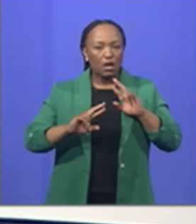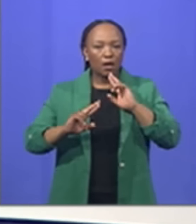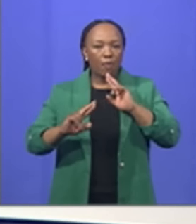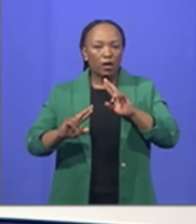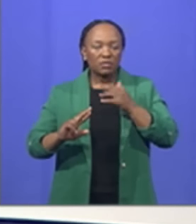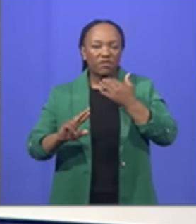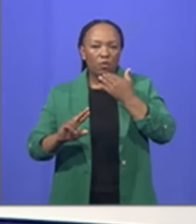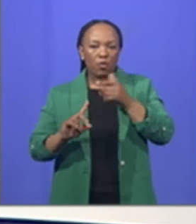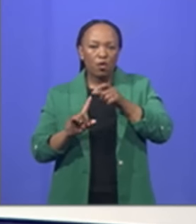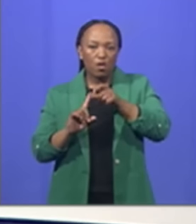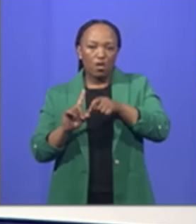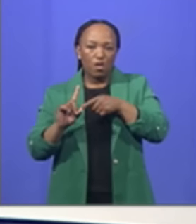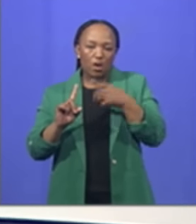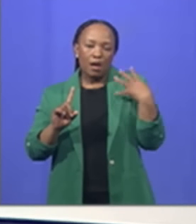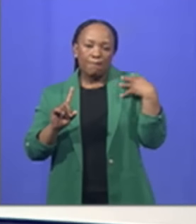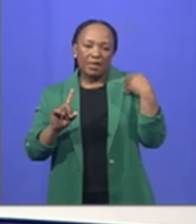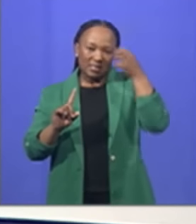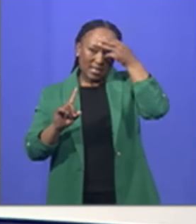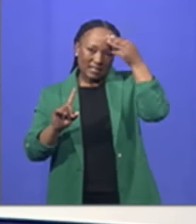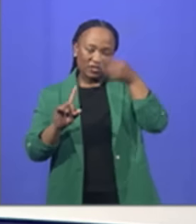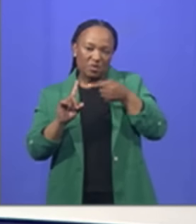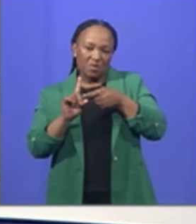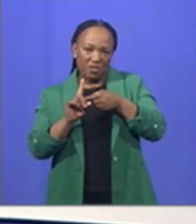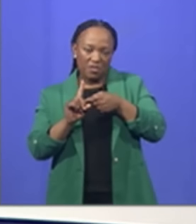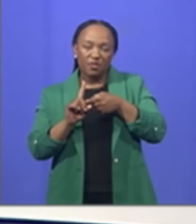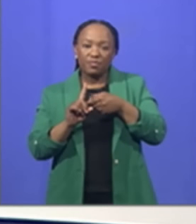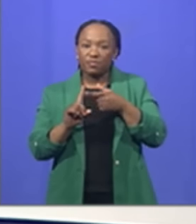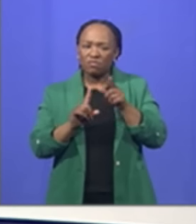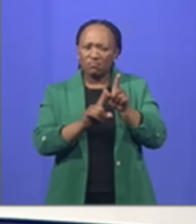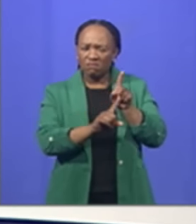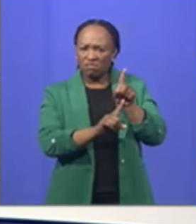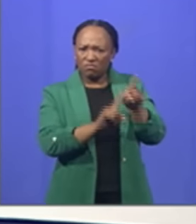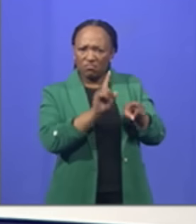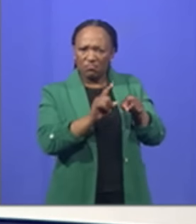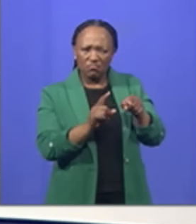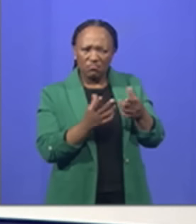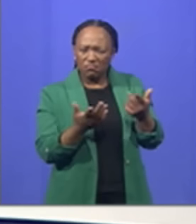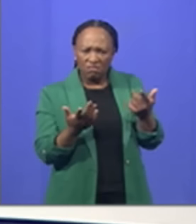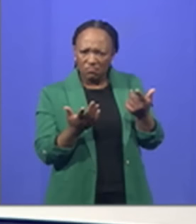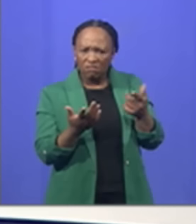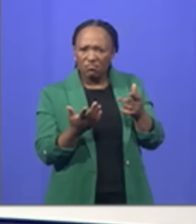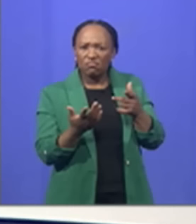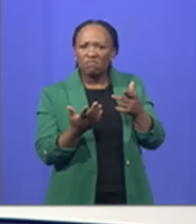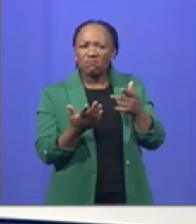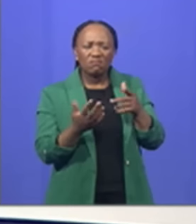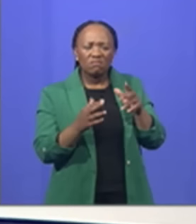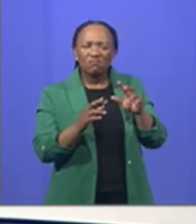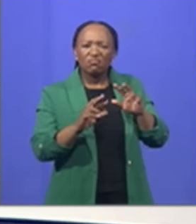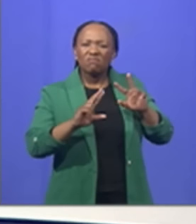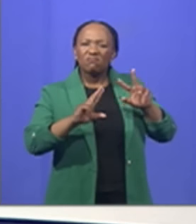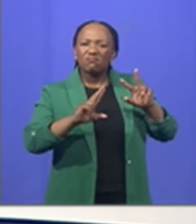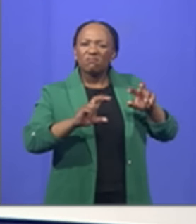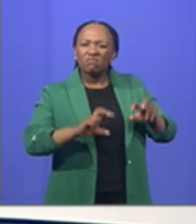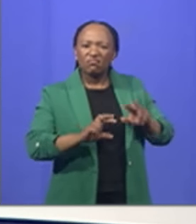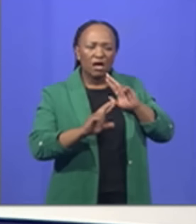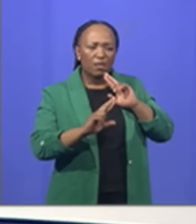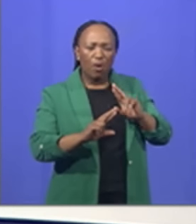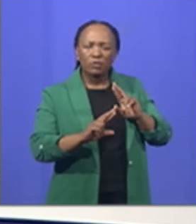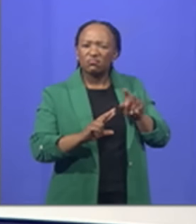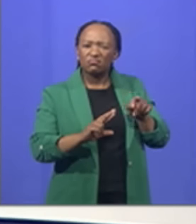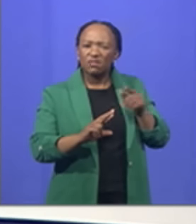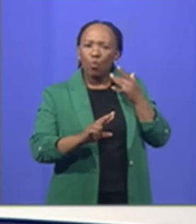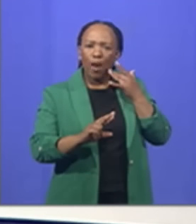go ikhutša a go ikgetha Senzo Mchunu. Dipotšišo ke tša gore a pego yeo e ya go fetšwa neng le gore e ya go beiwa neng